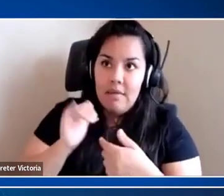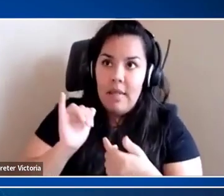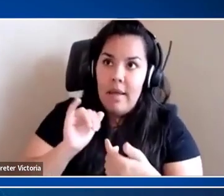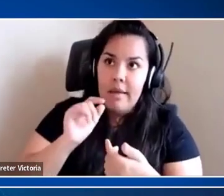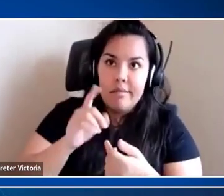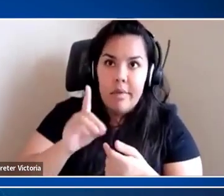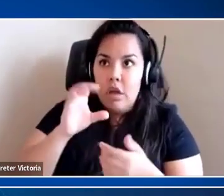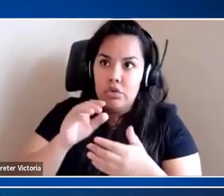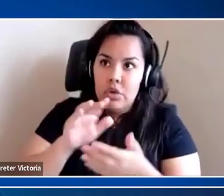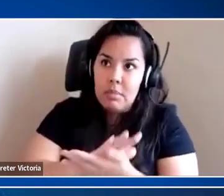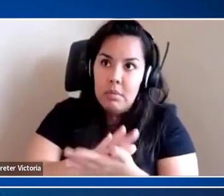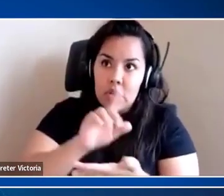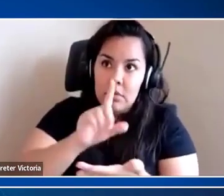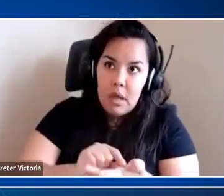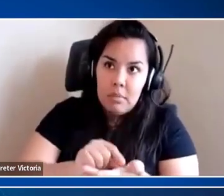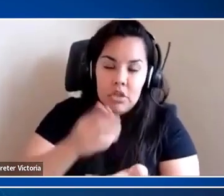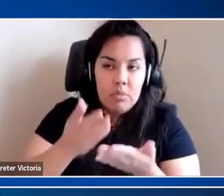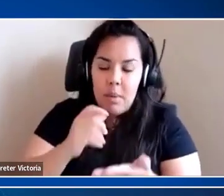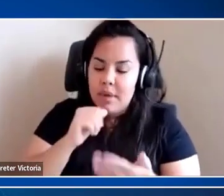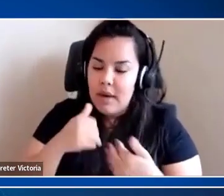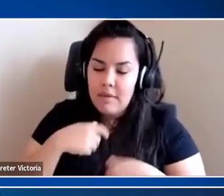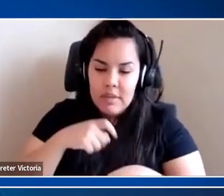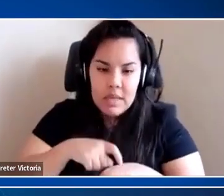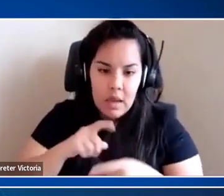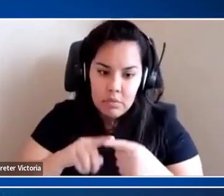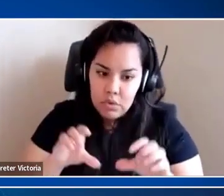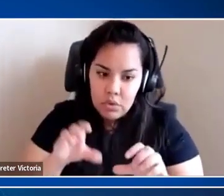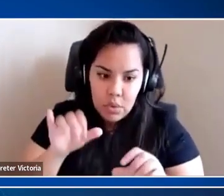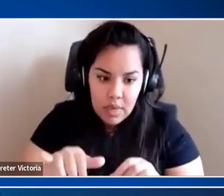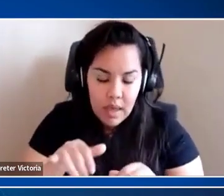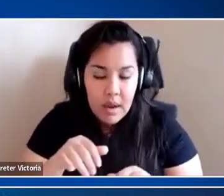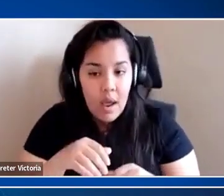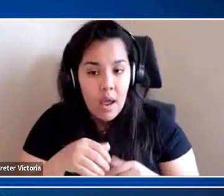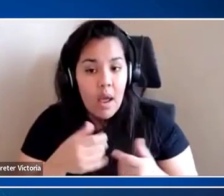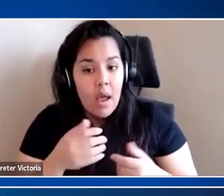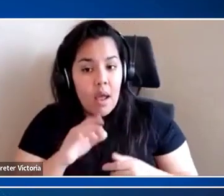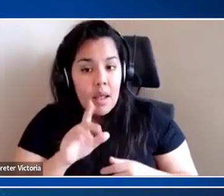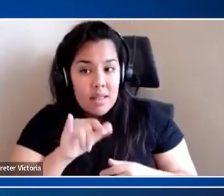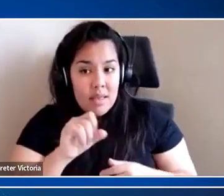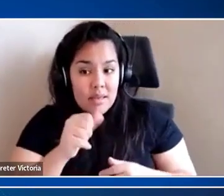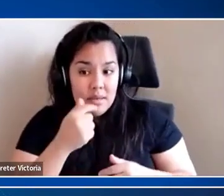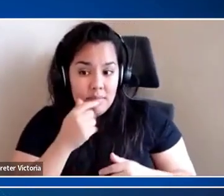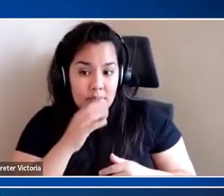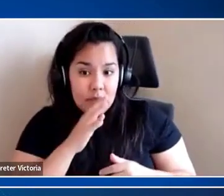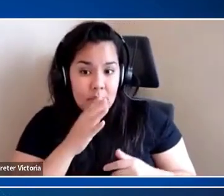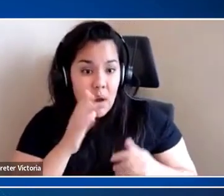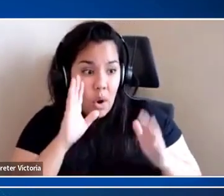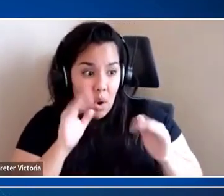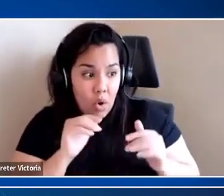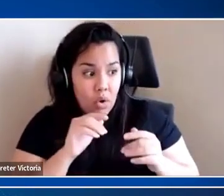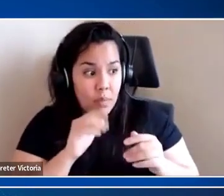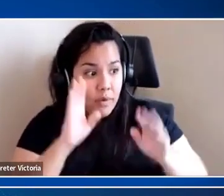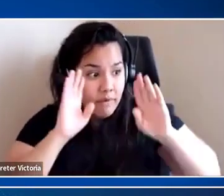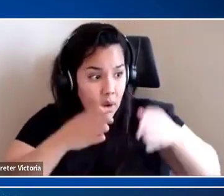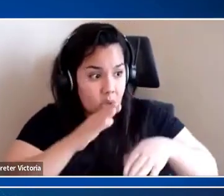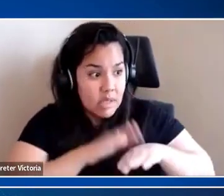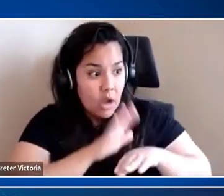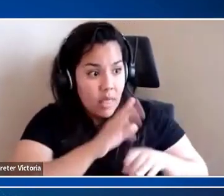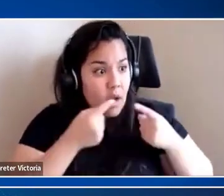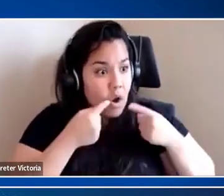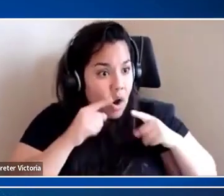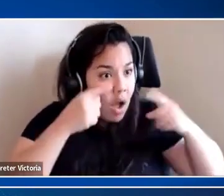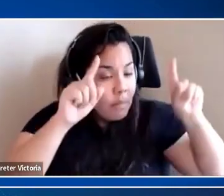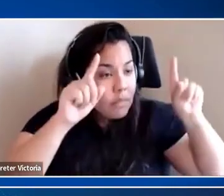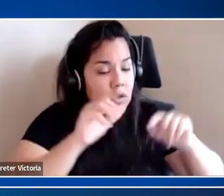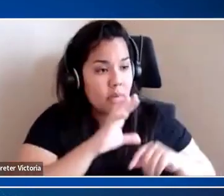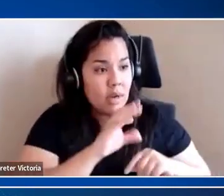But again, hopefully by focusing on their accomplishments and the resources they gather to